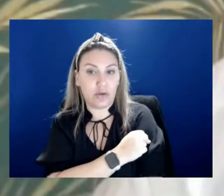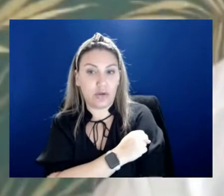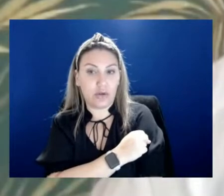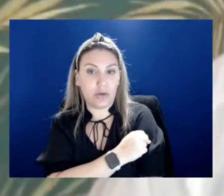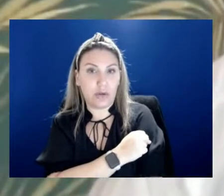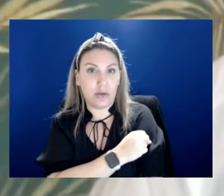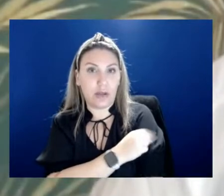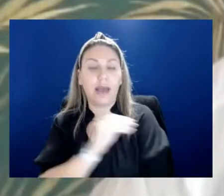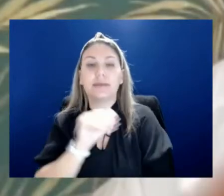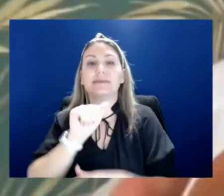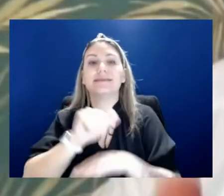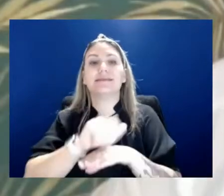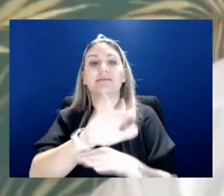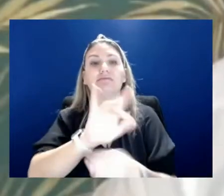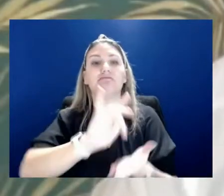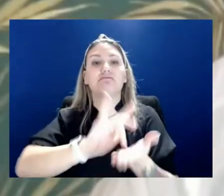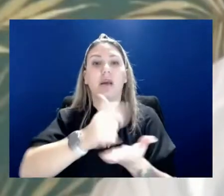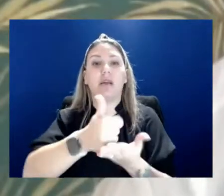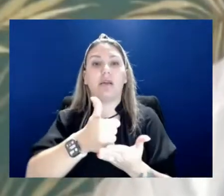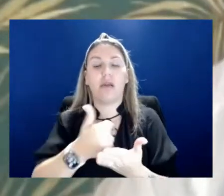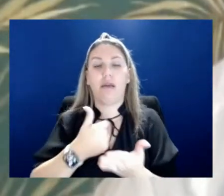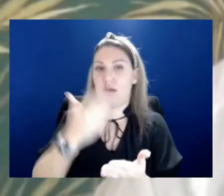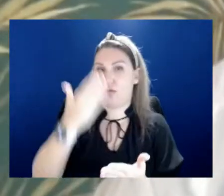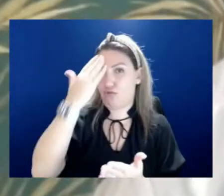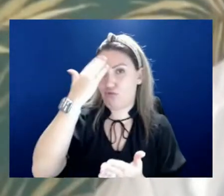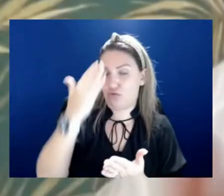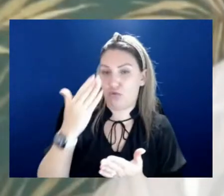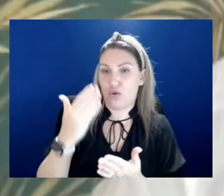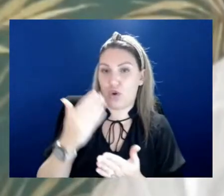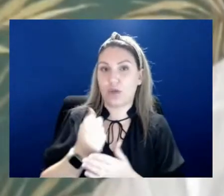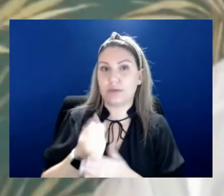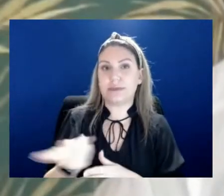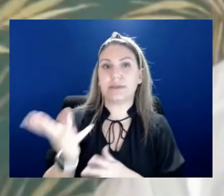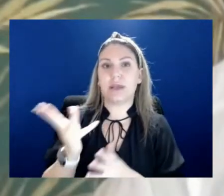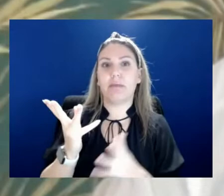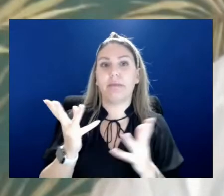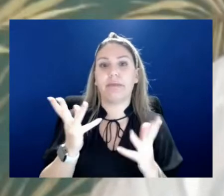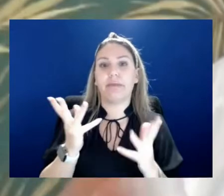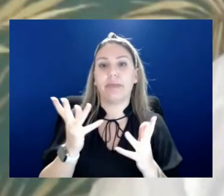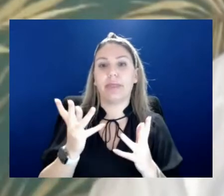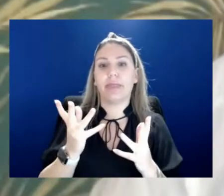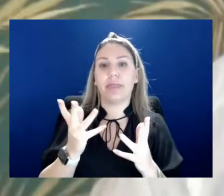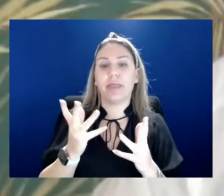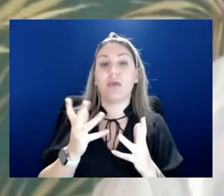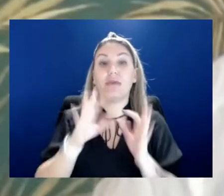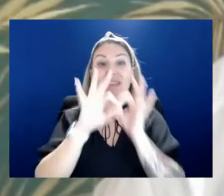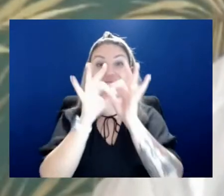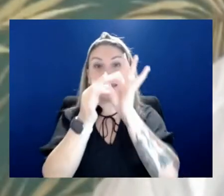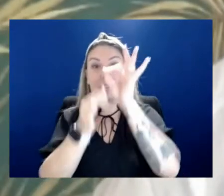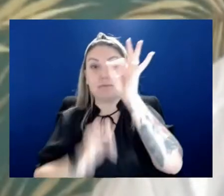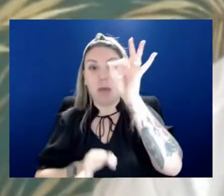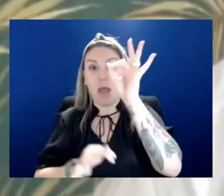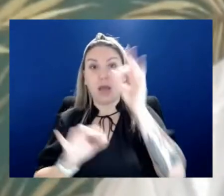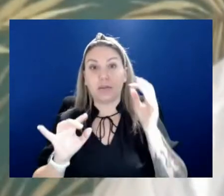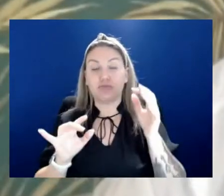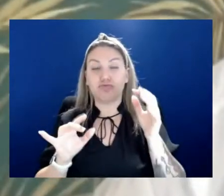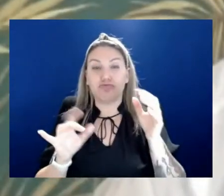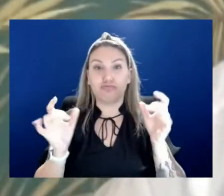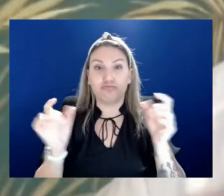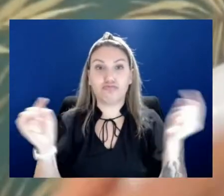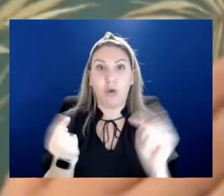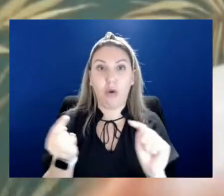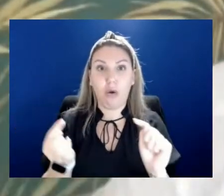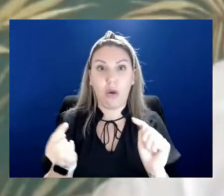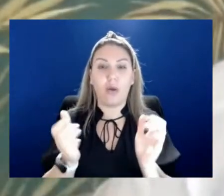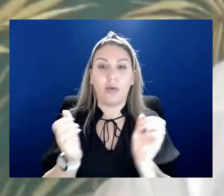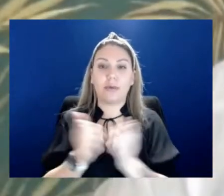medical help. I know some guys with spinal trauma and young guys